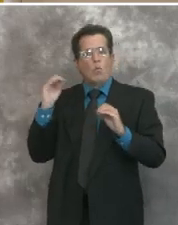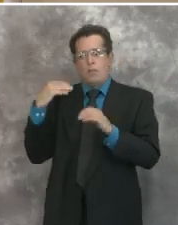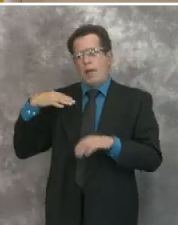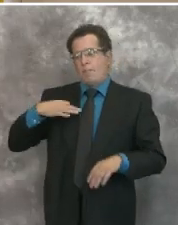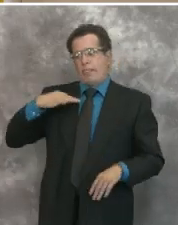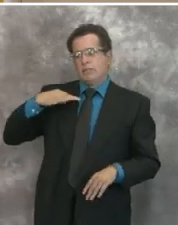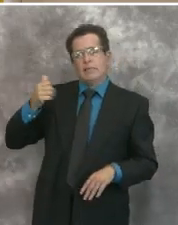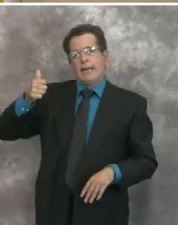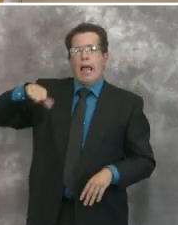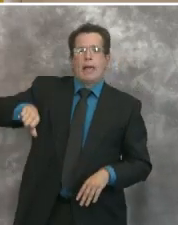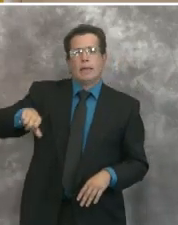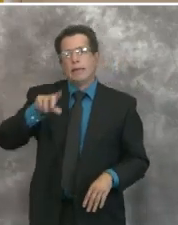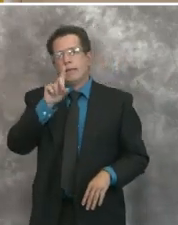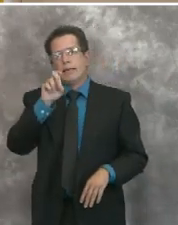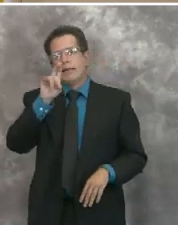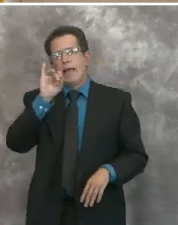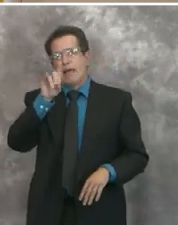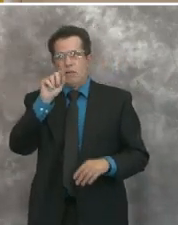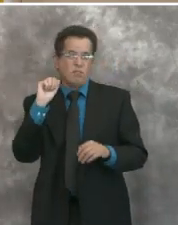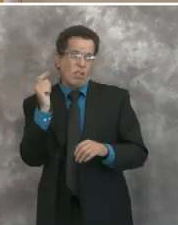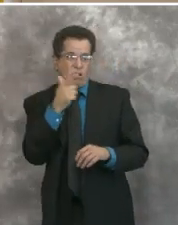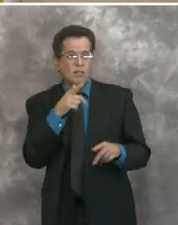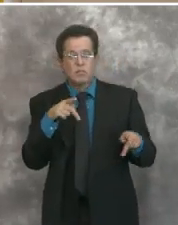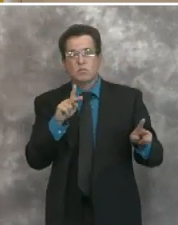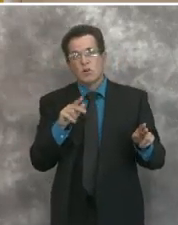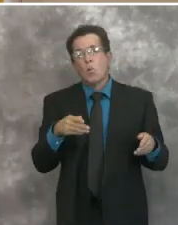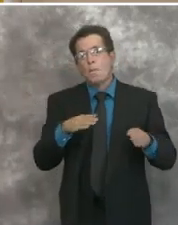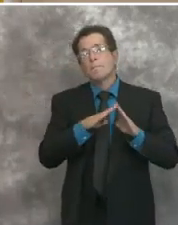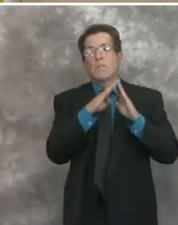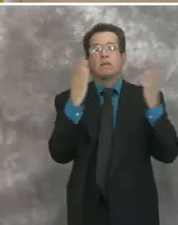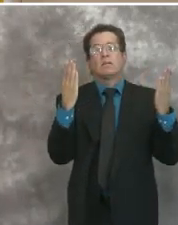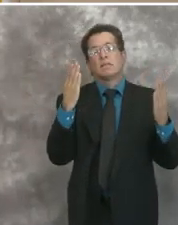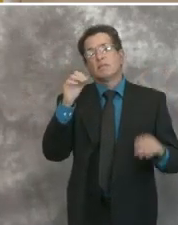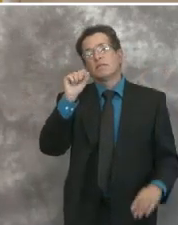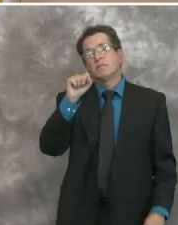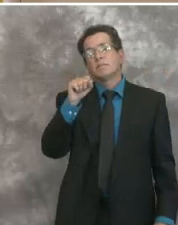county. Thank you. Mm-hmm.